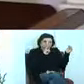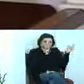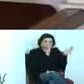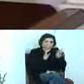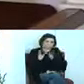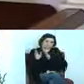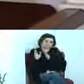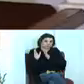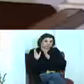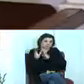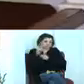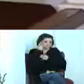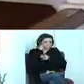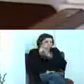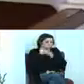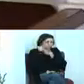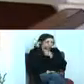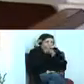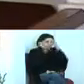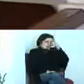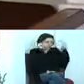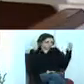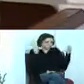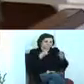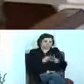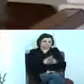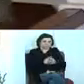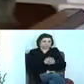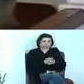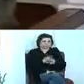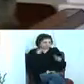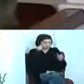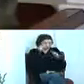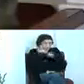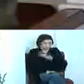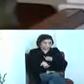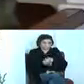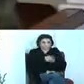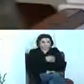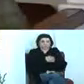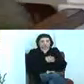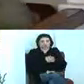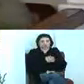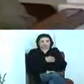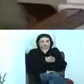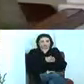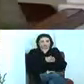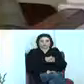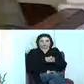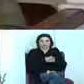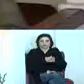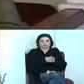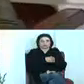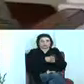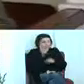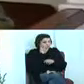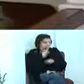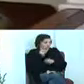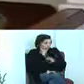Preparation for your next level. Remember that. You're going through something right